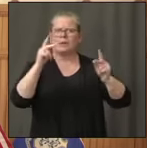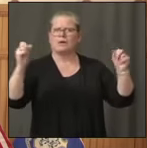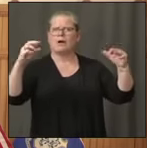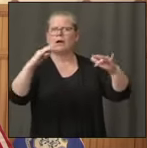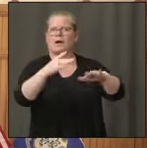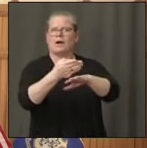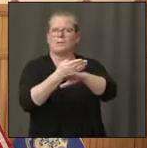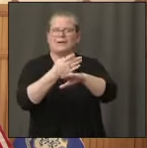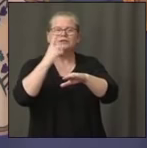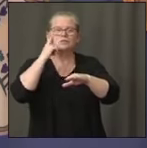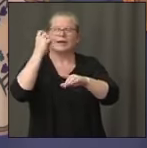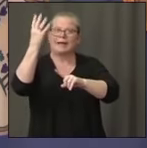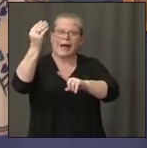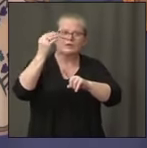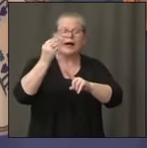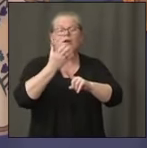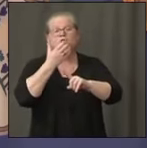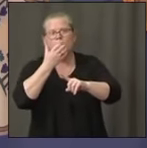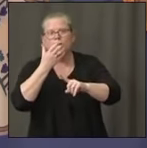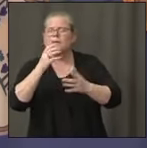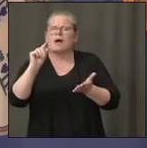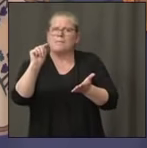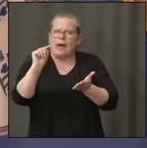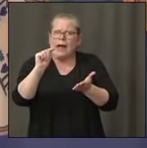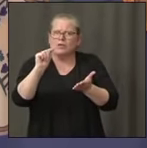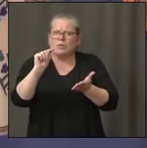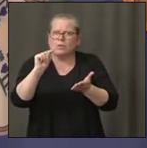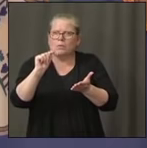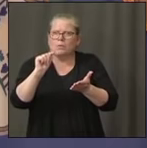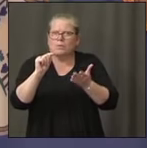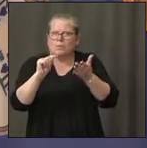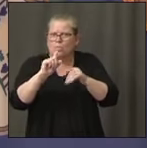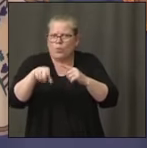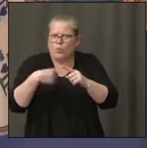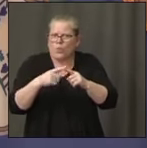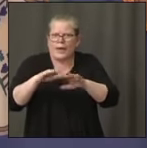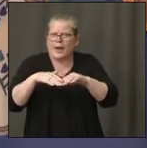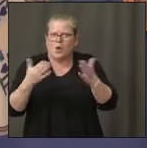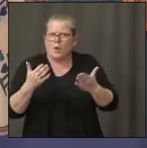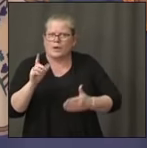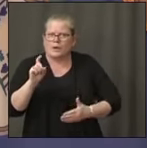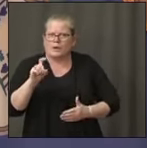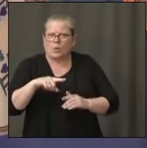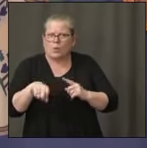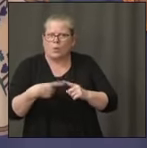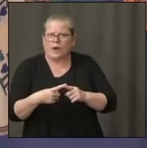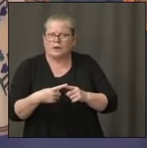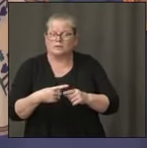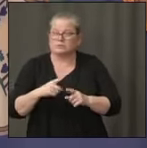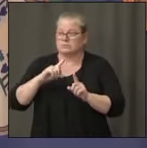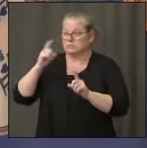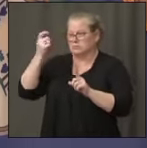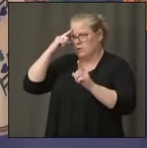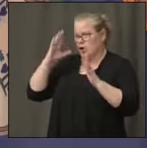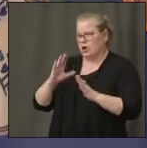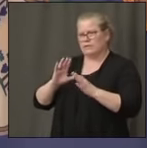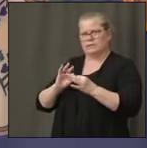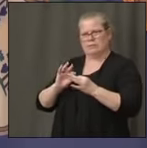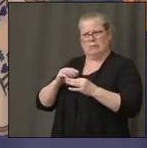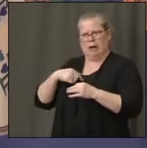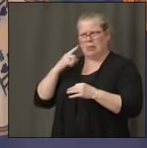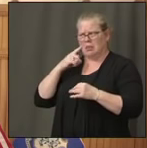questions about restrooms. Now, aren't they? Aren't we opening those up now? Let me get back to you on that. I think it's overdue.